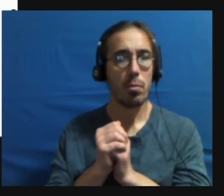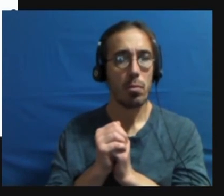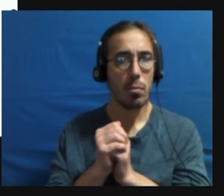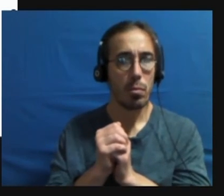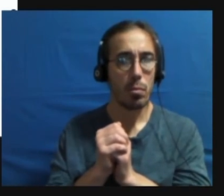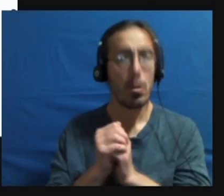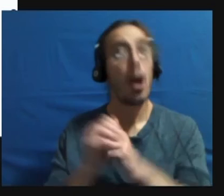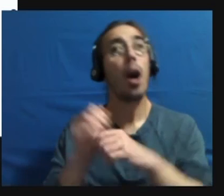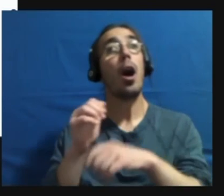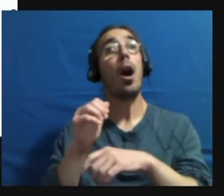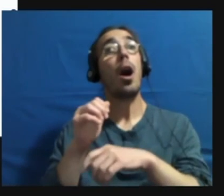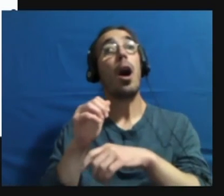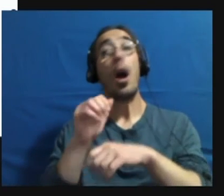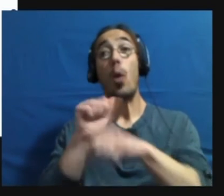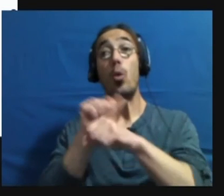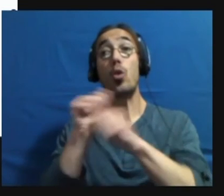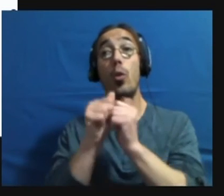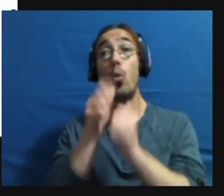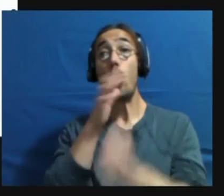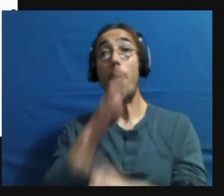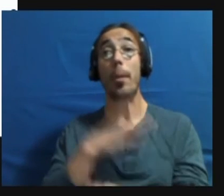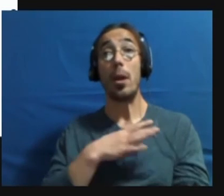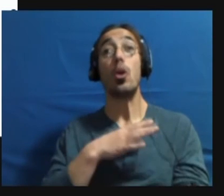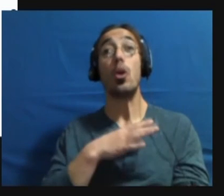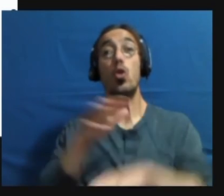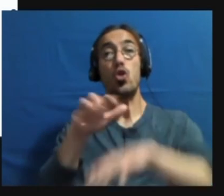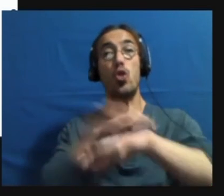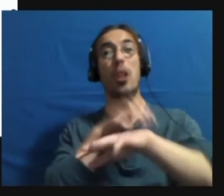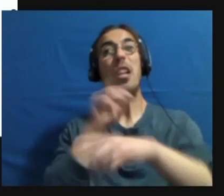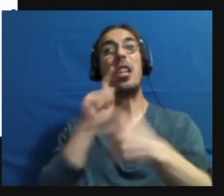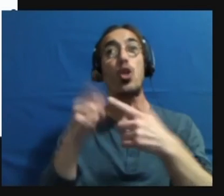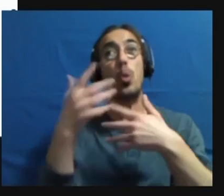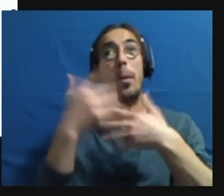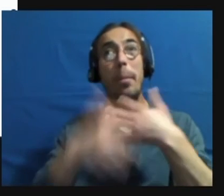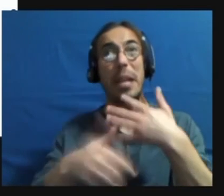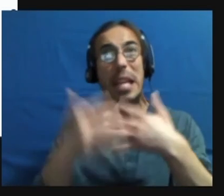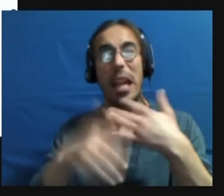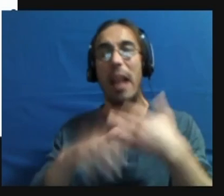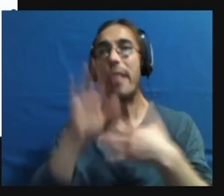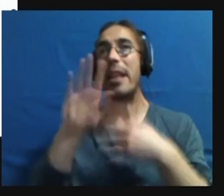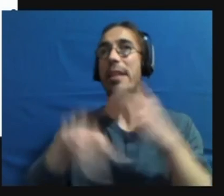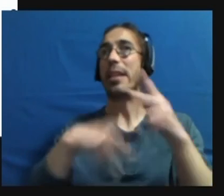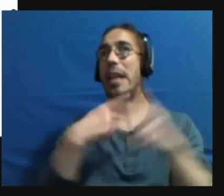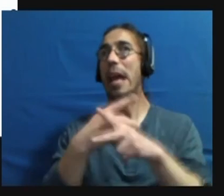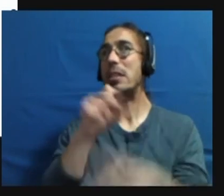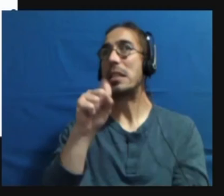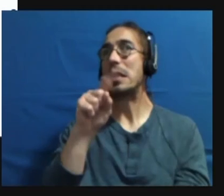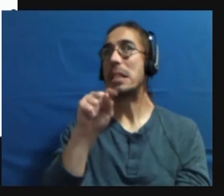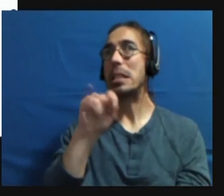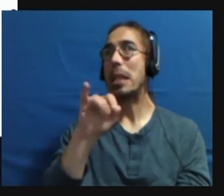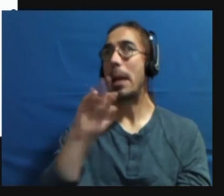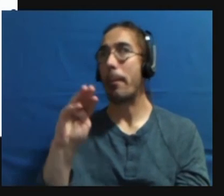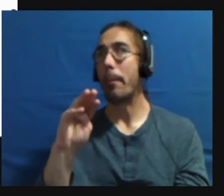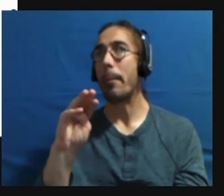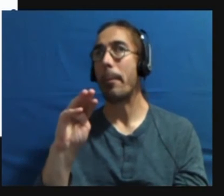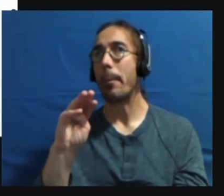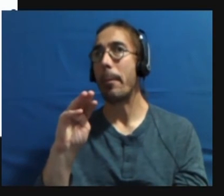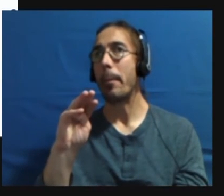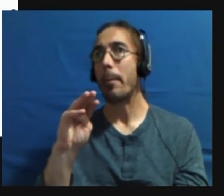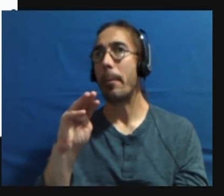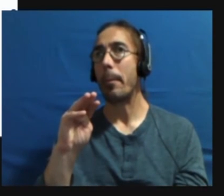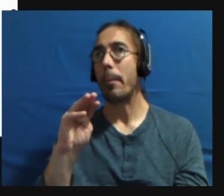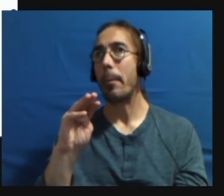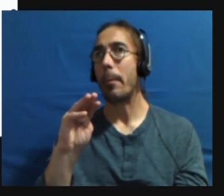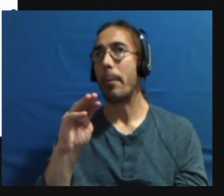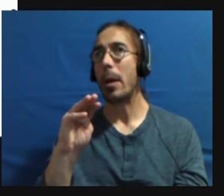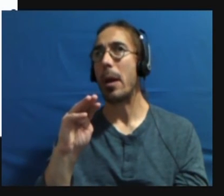till she would bleed. She is stimming. Is there a way to redirect someone to a healthier stem?